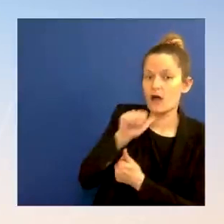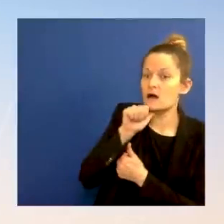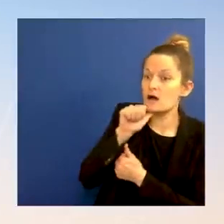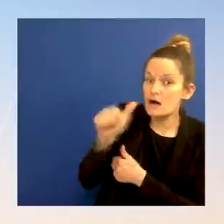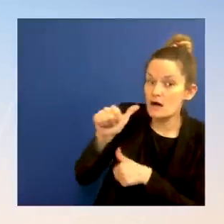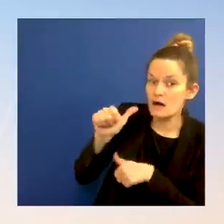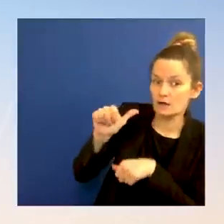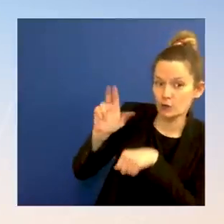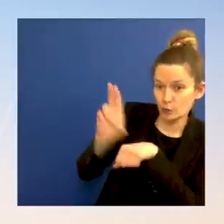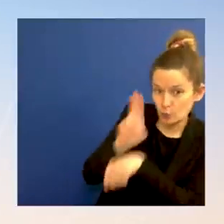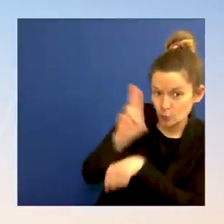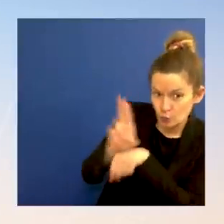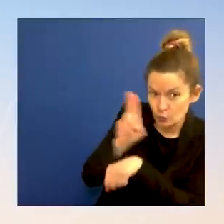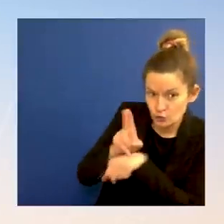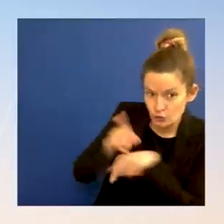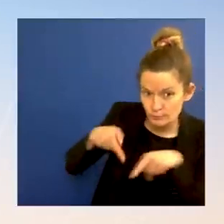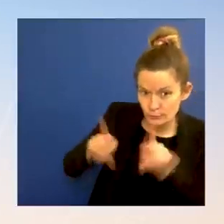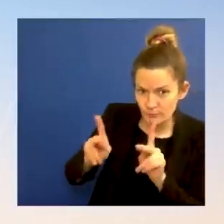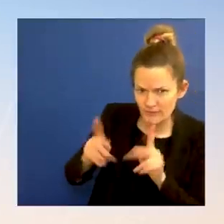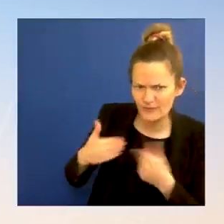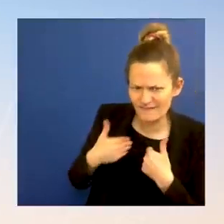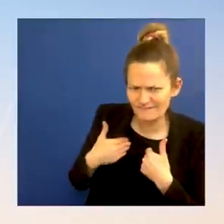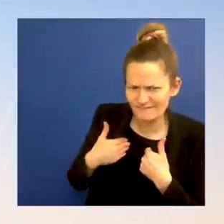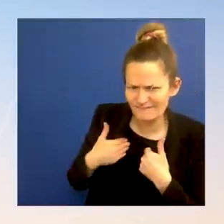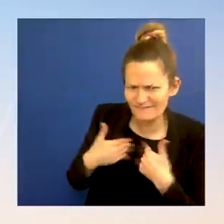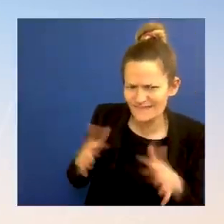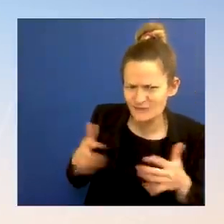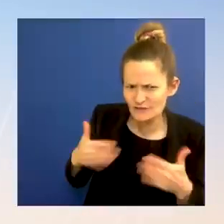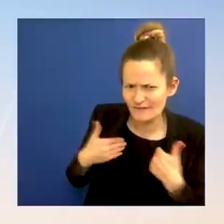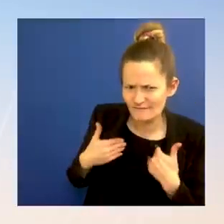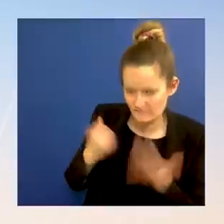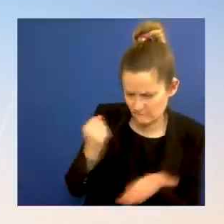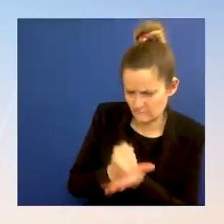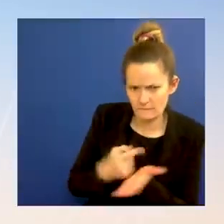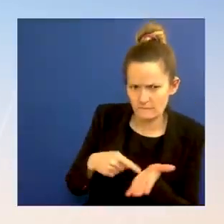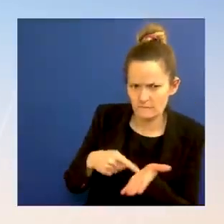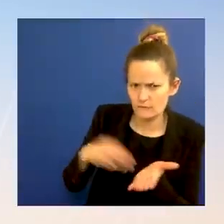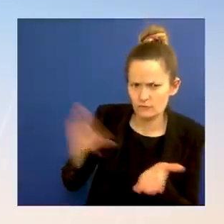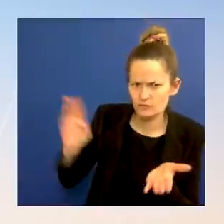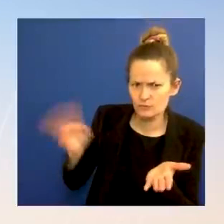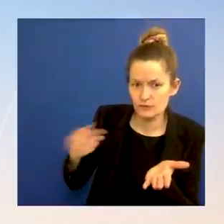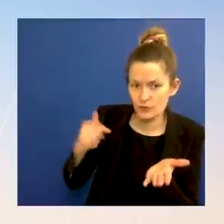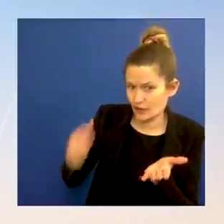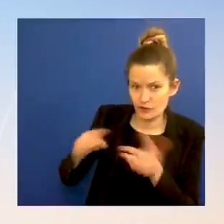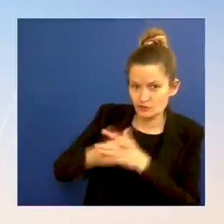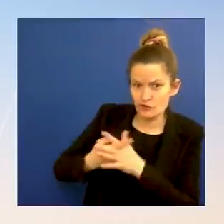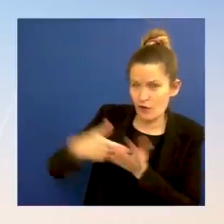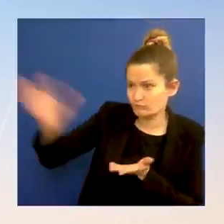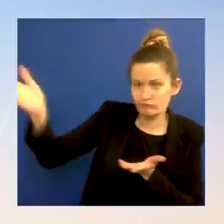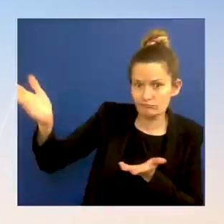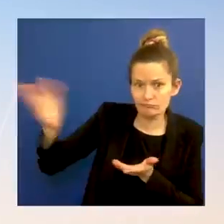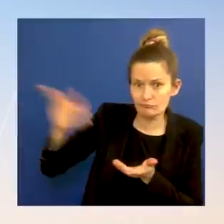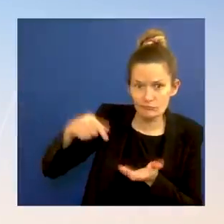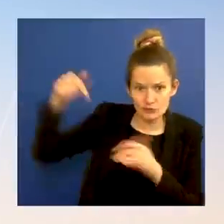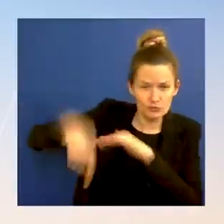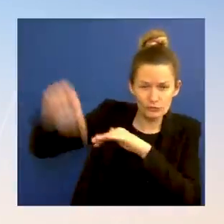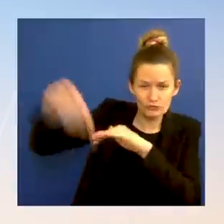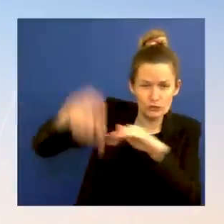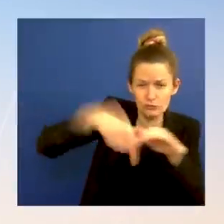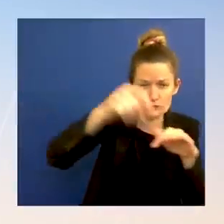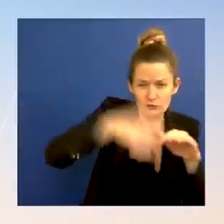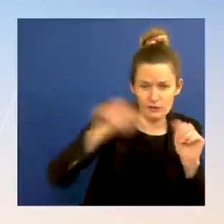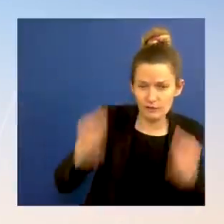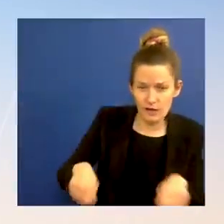And of the more than 37 million acres under lease offshore and onshore to the oil and gas industry, nearly 60% are currently